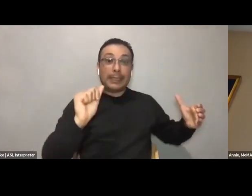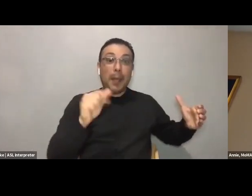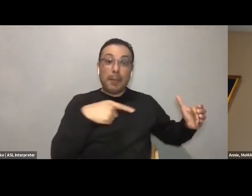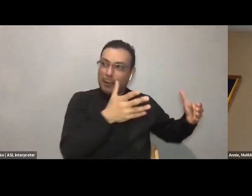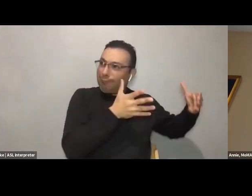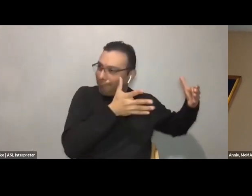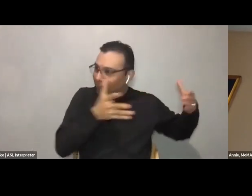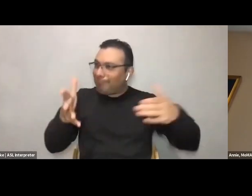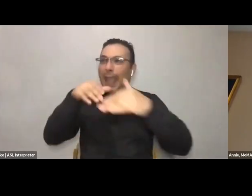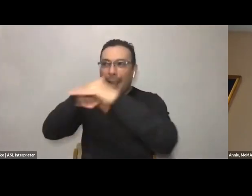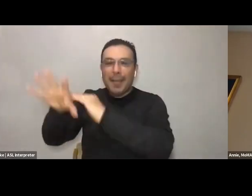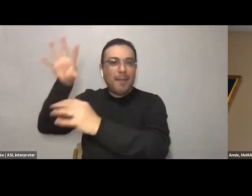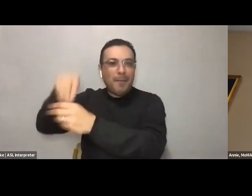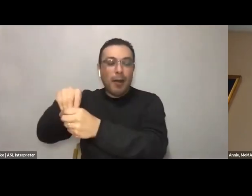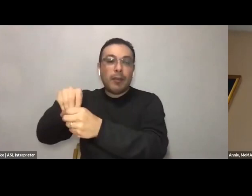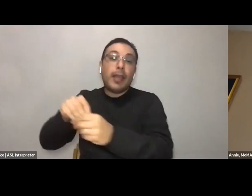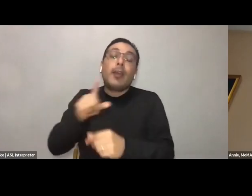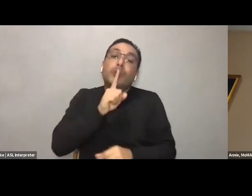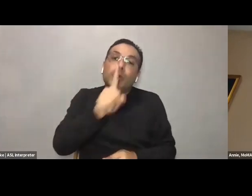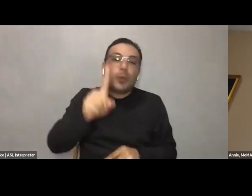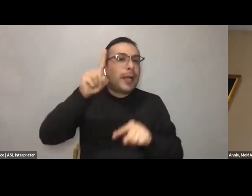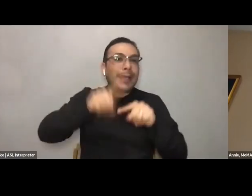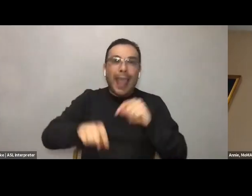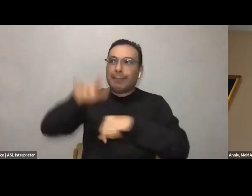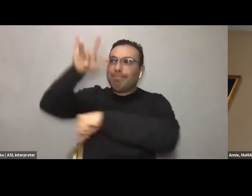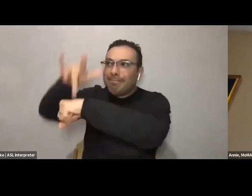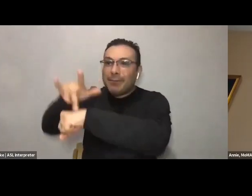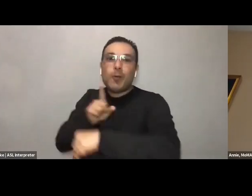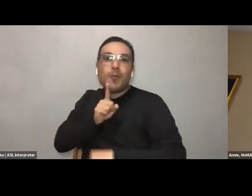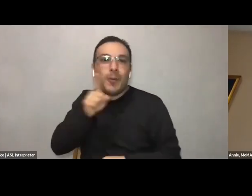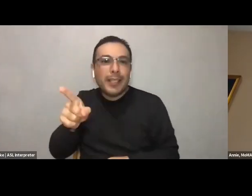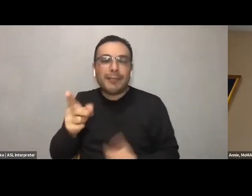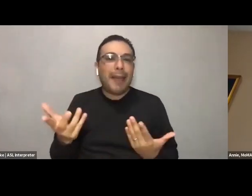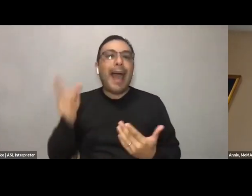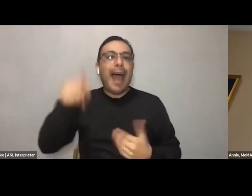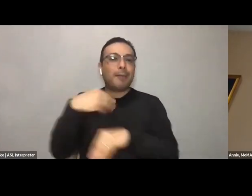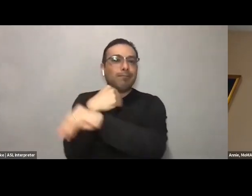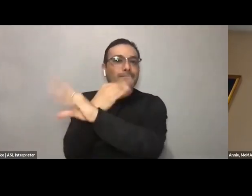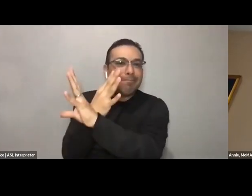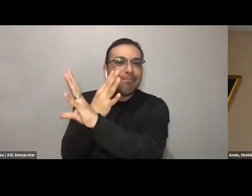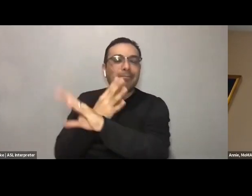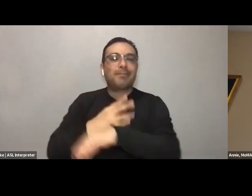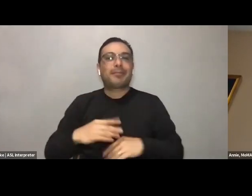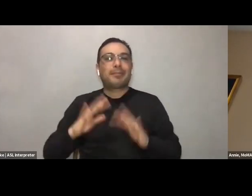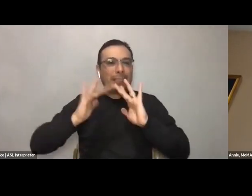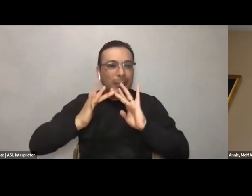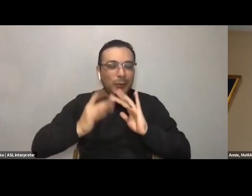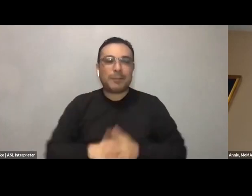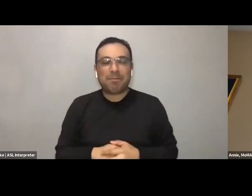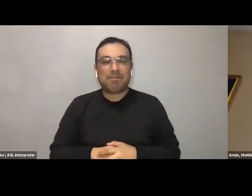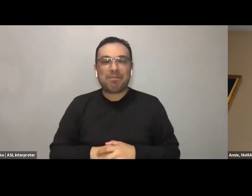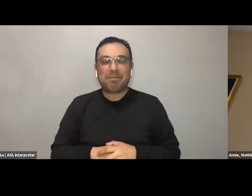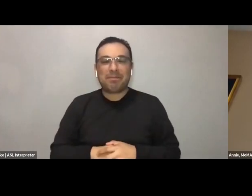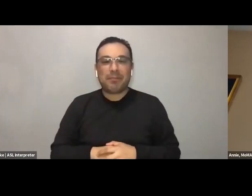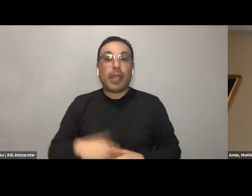space. And we're doing things virtually and remotely. And first things first, my name is Annie Leist. That's